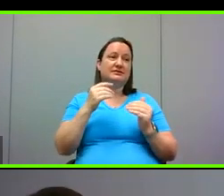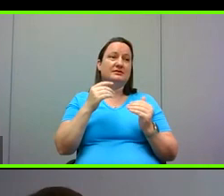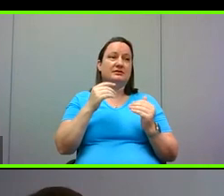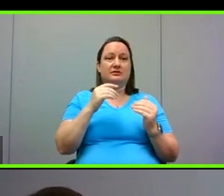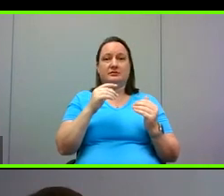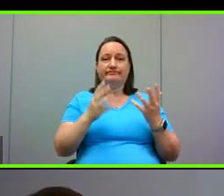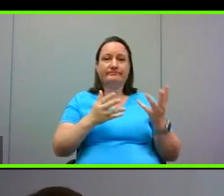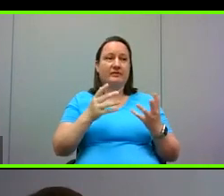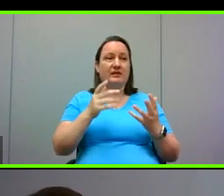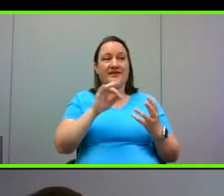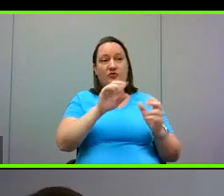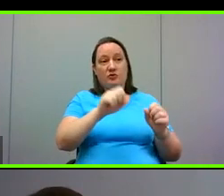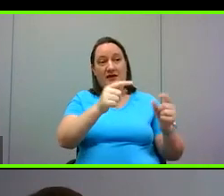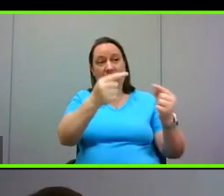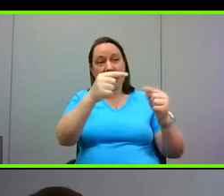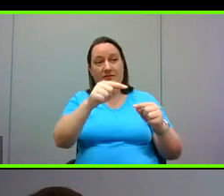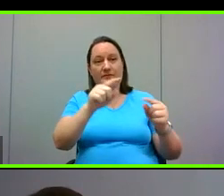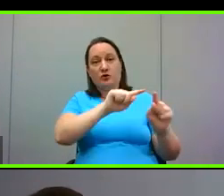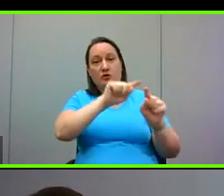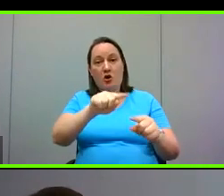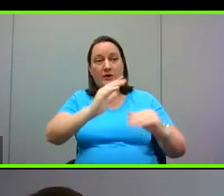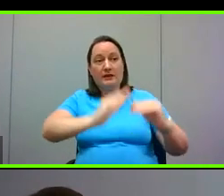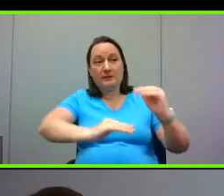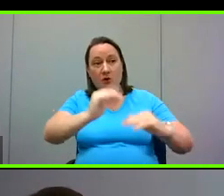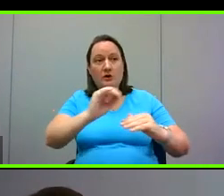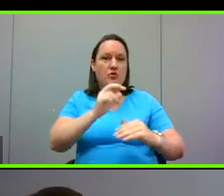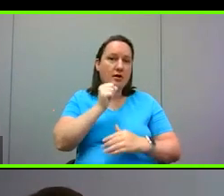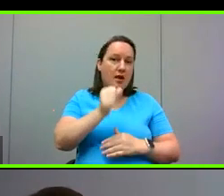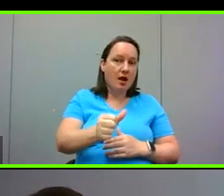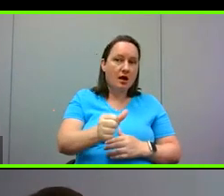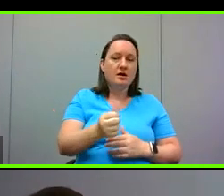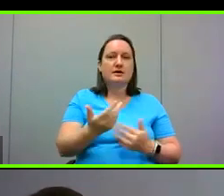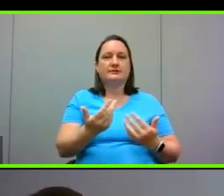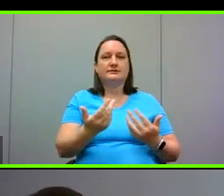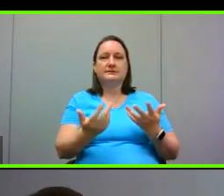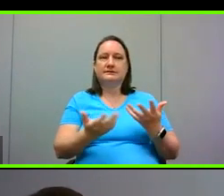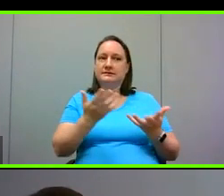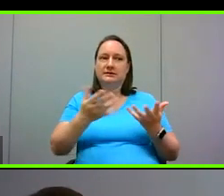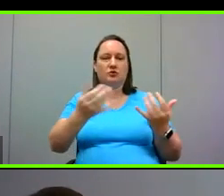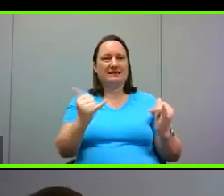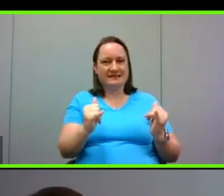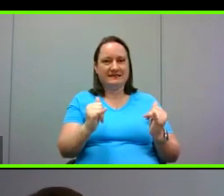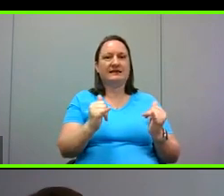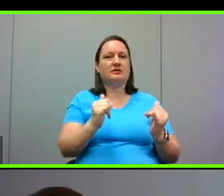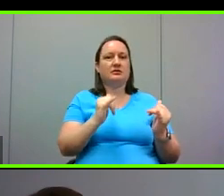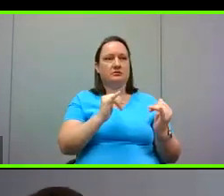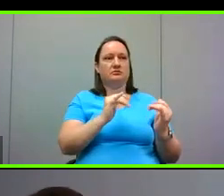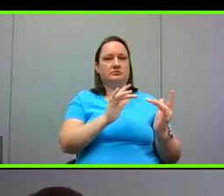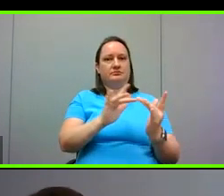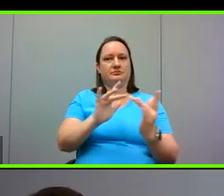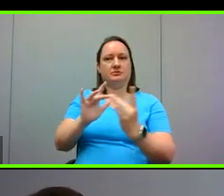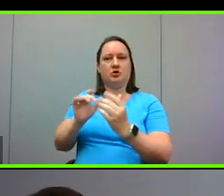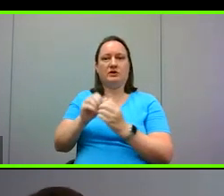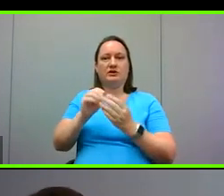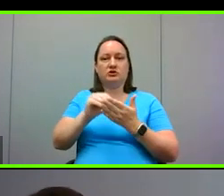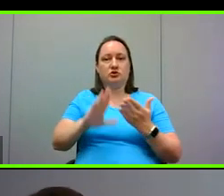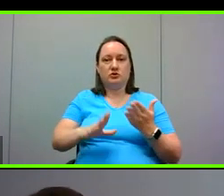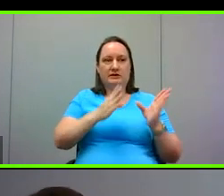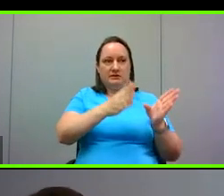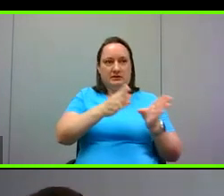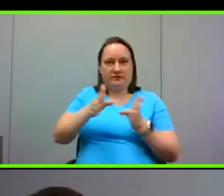site? Are we going to be able to be on site? Those types of things. We're still talking with schools about that and gathering that information so we